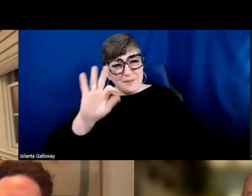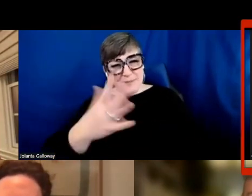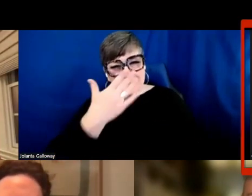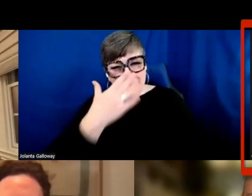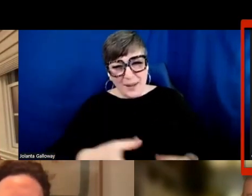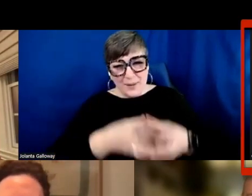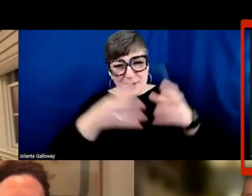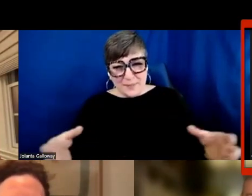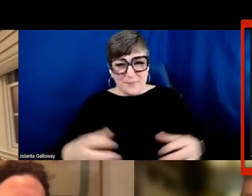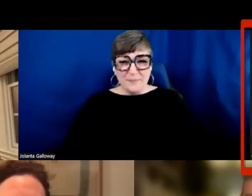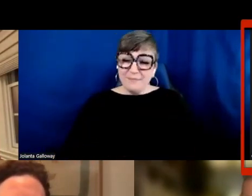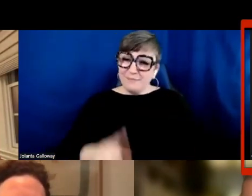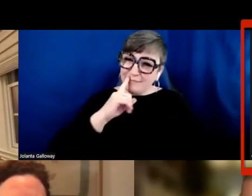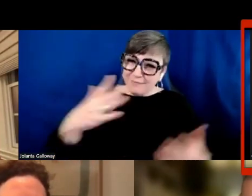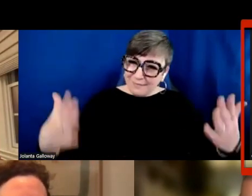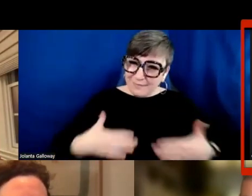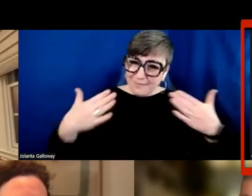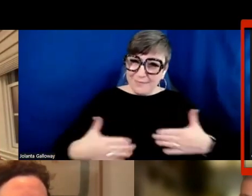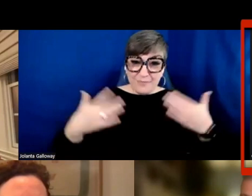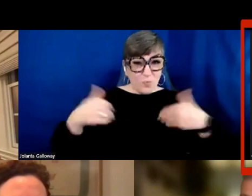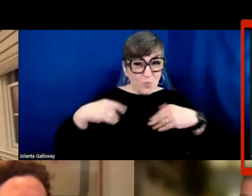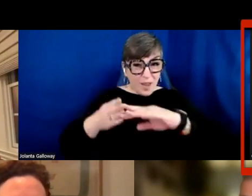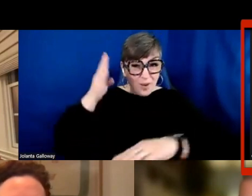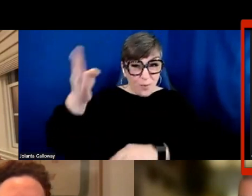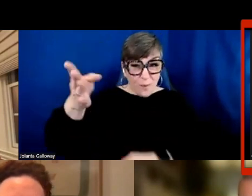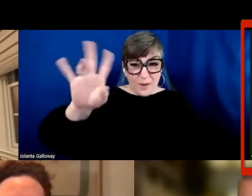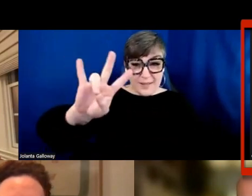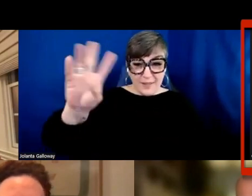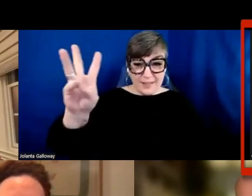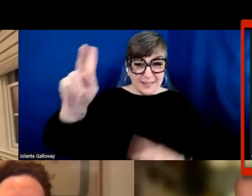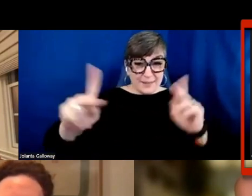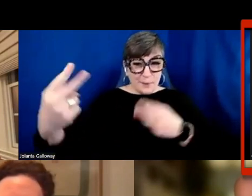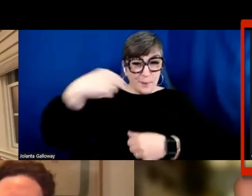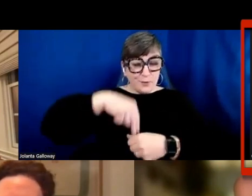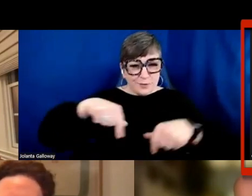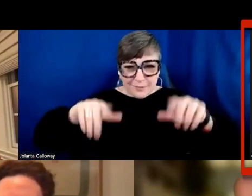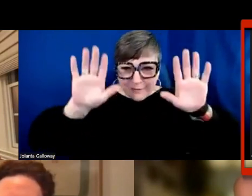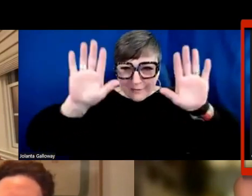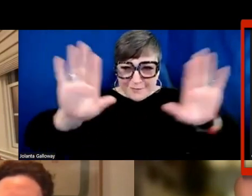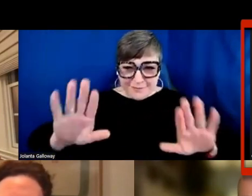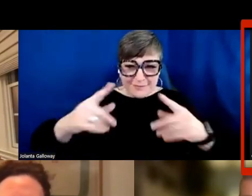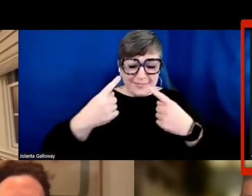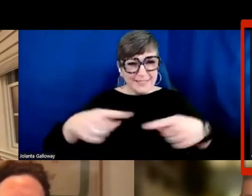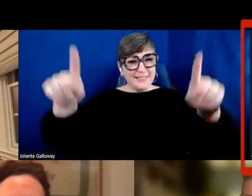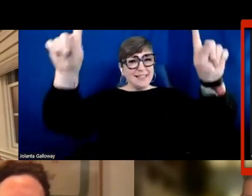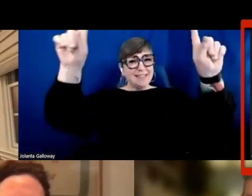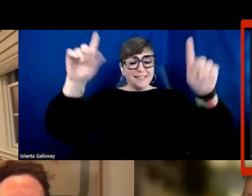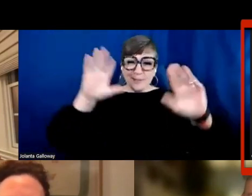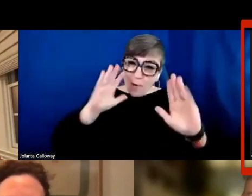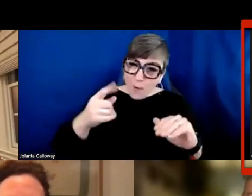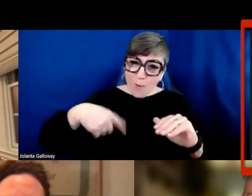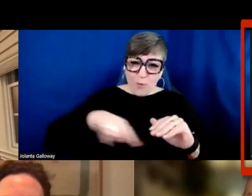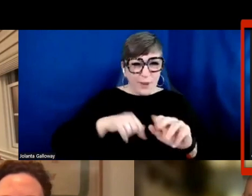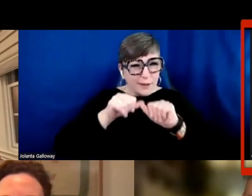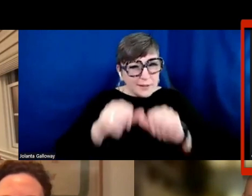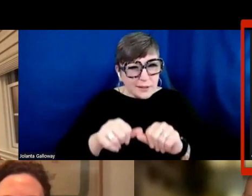It's been a pleasure. We had over 76 people on the call. I think this was a great success, and I hope we continue to have these important discussions